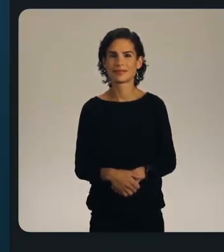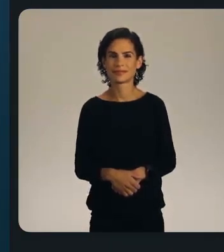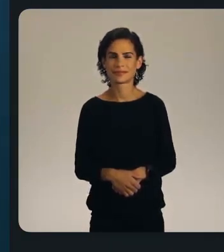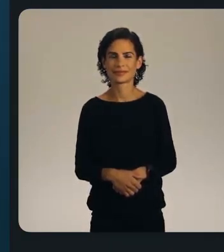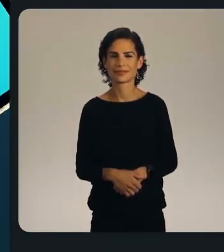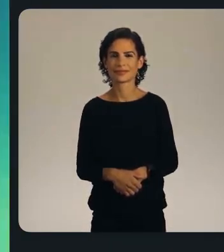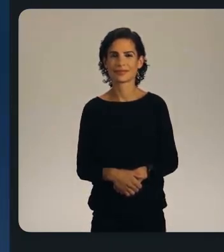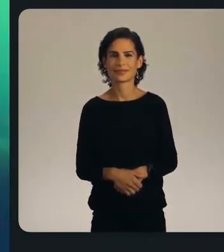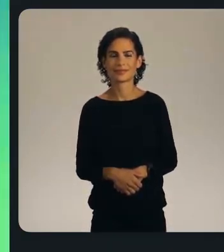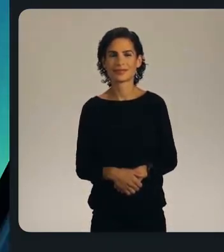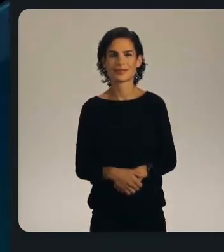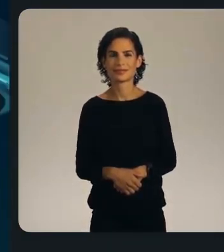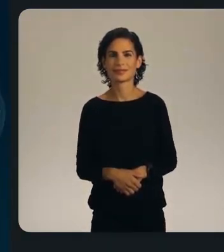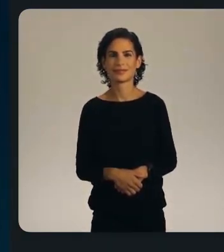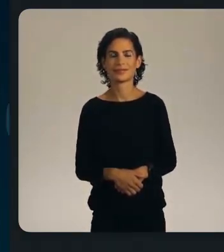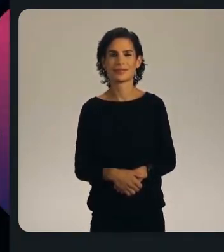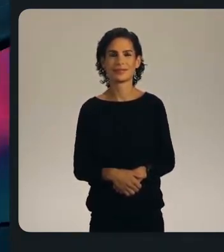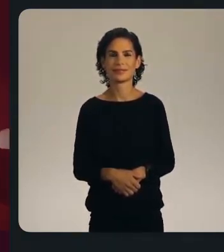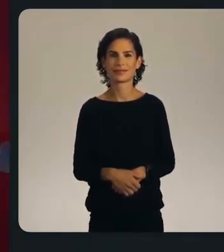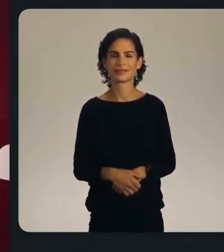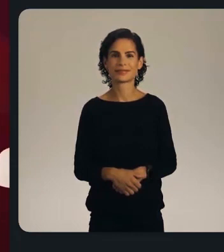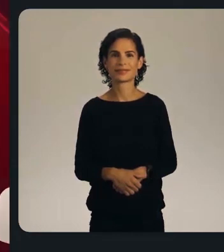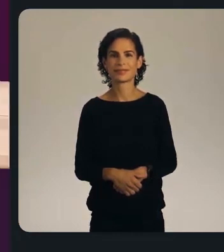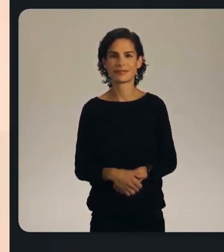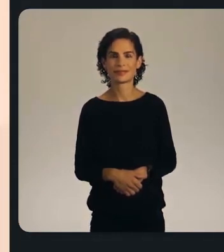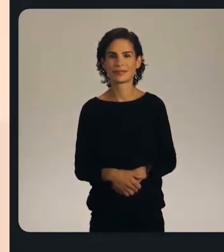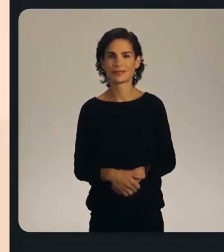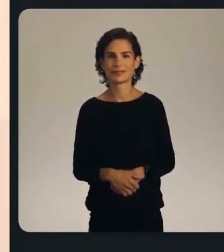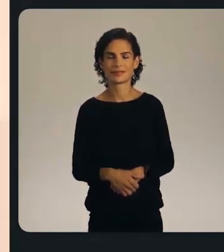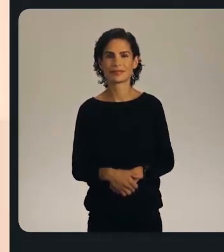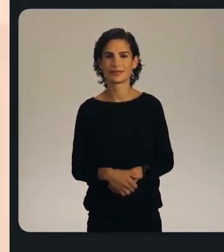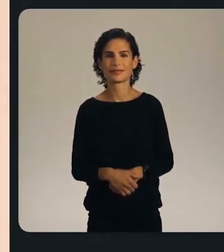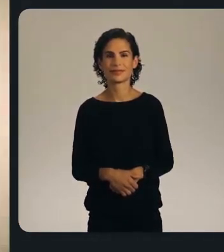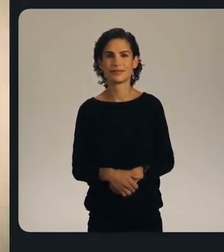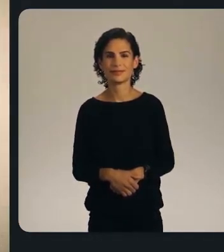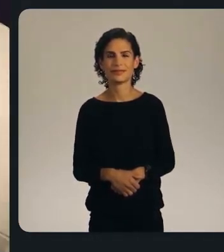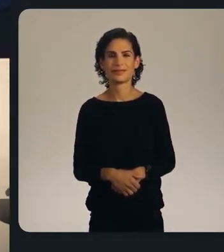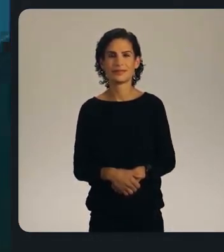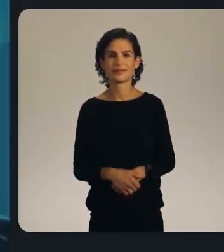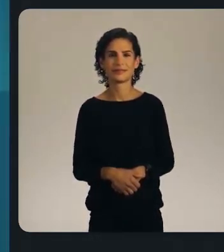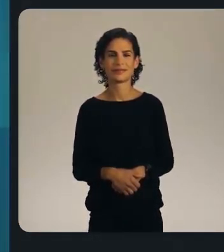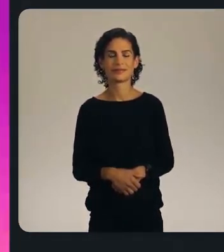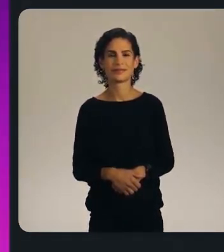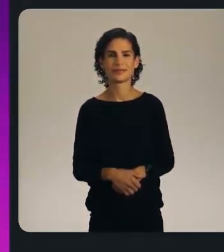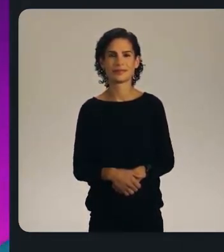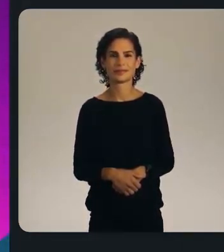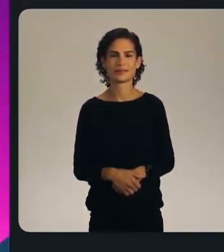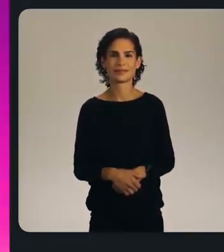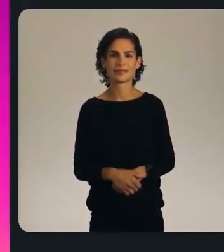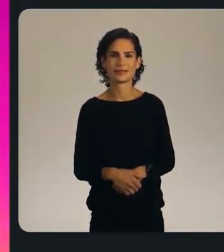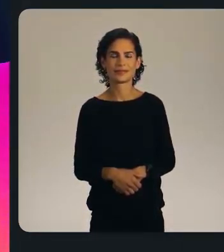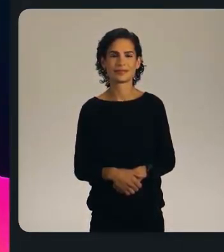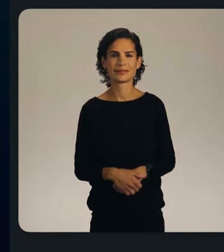When the bass slide, that city lights up. Low high, lights up like boom, boom, boom, boom, boom. Put your hands up.